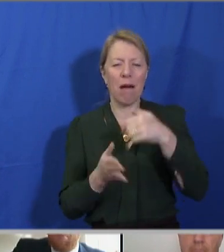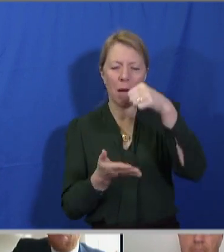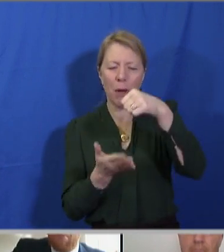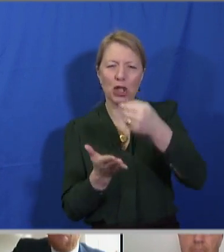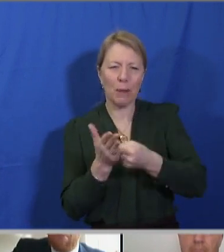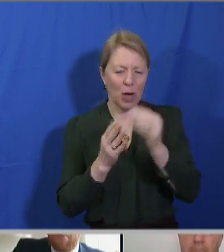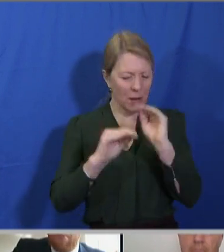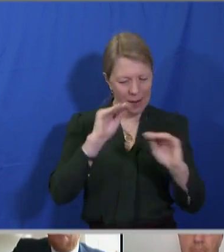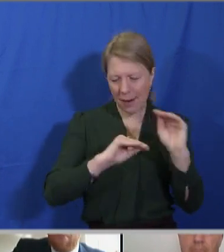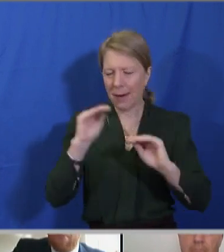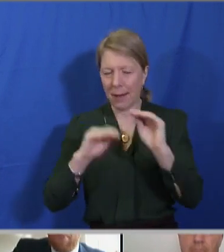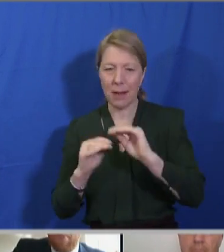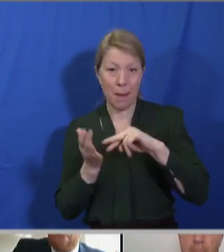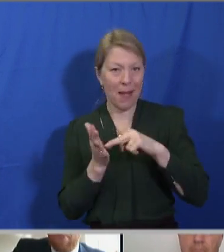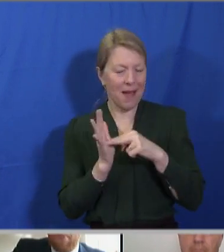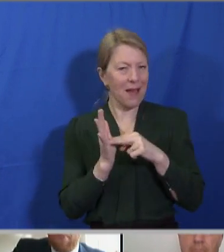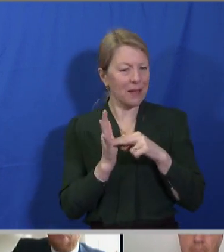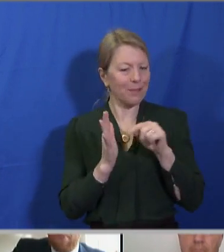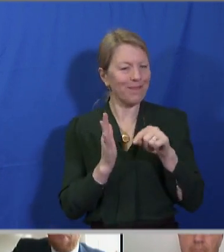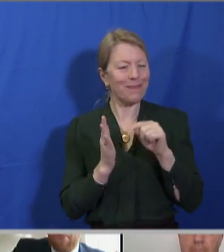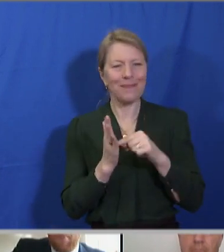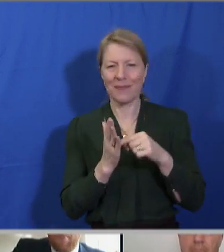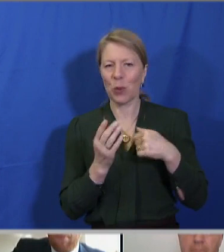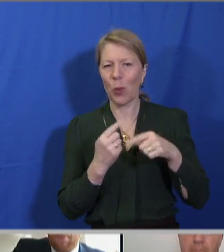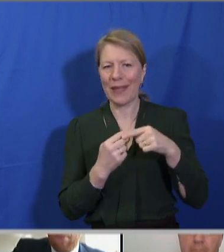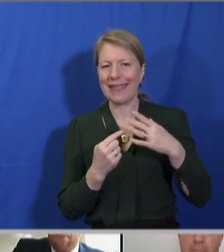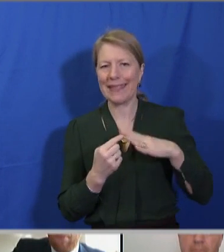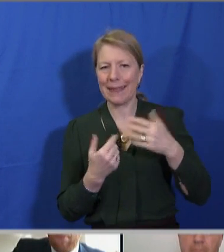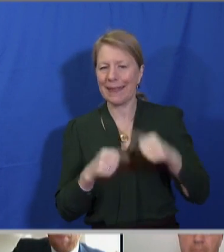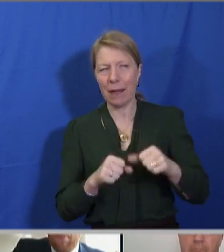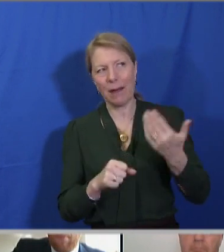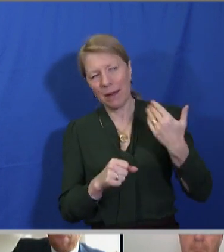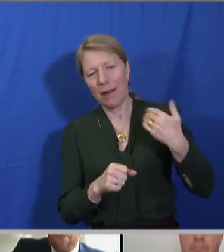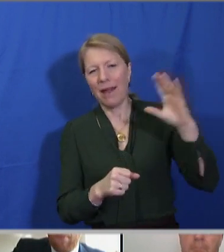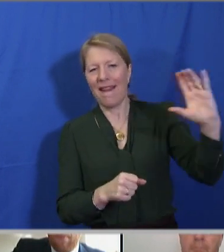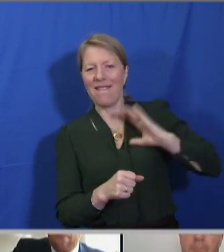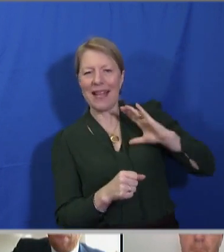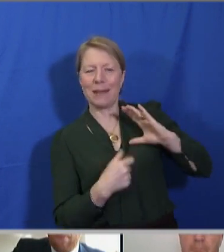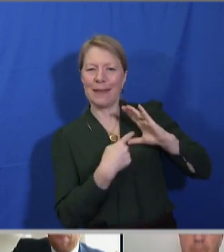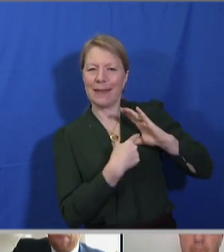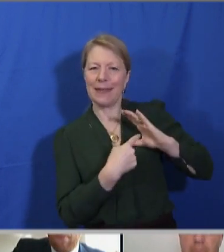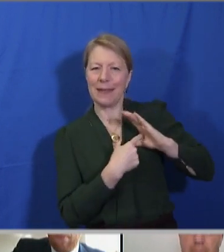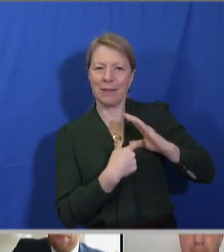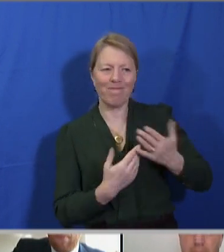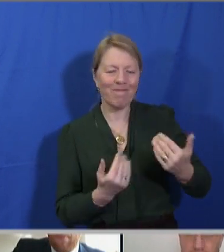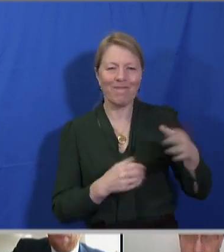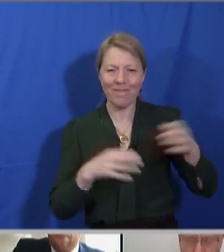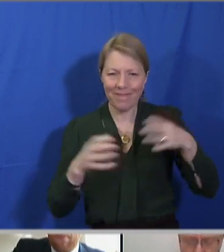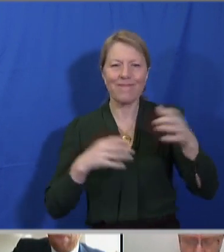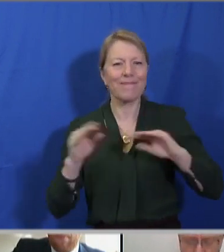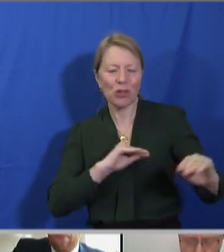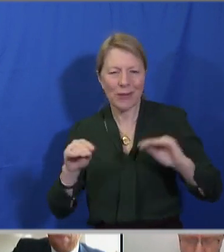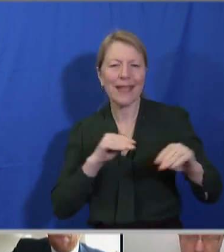we really need some progress on the future investment and the future budget in order to be able to begin